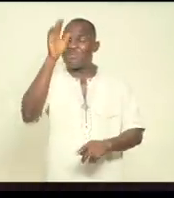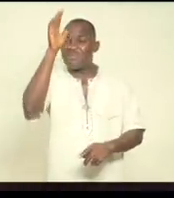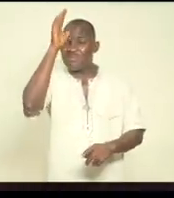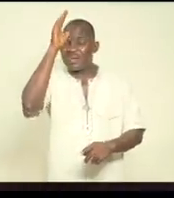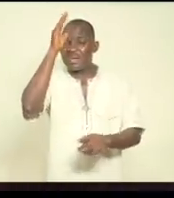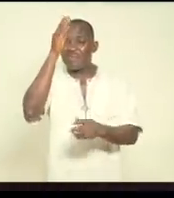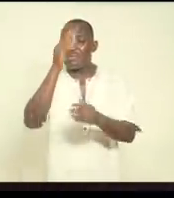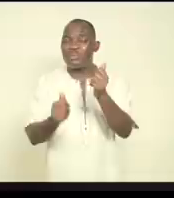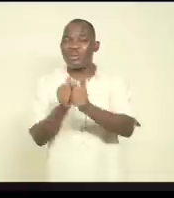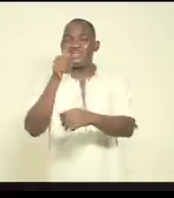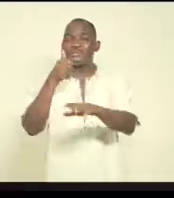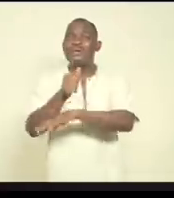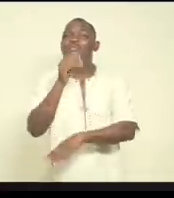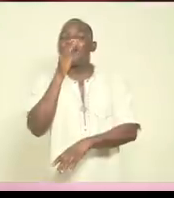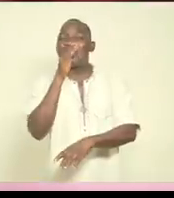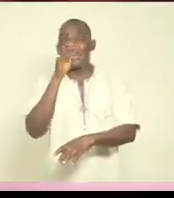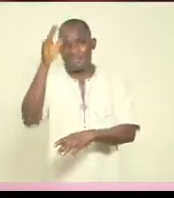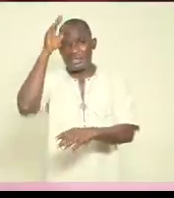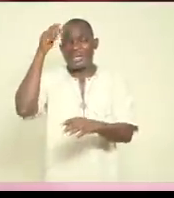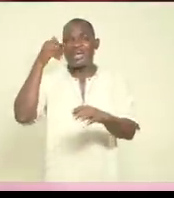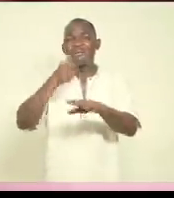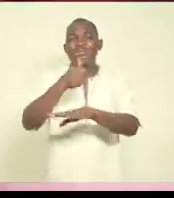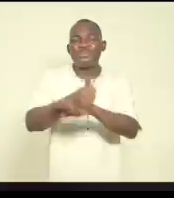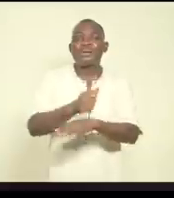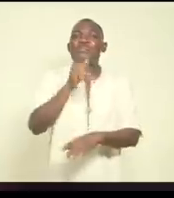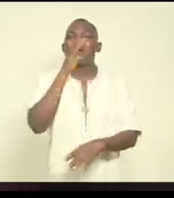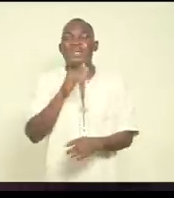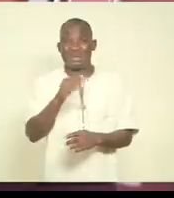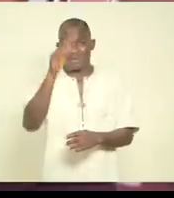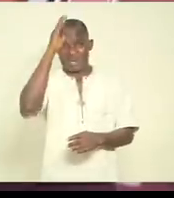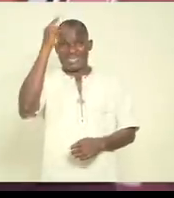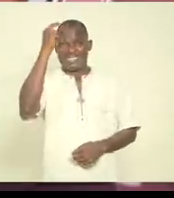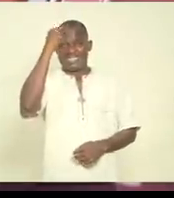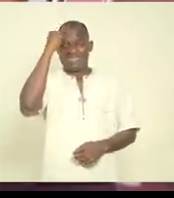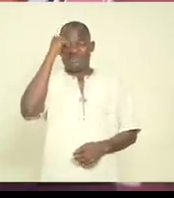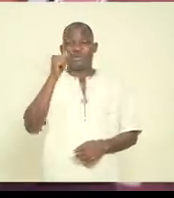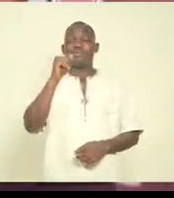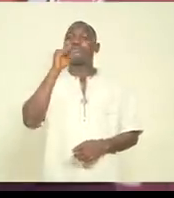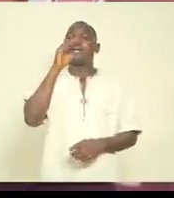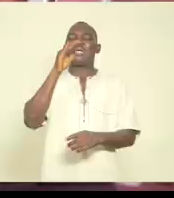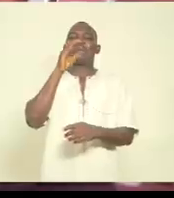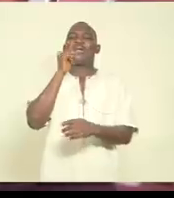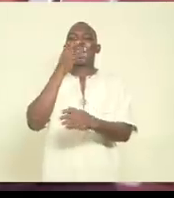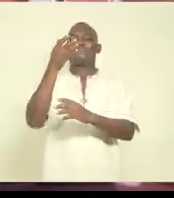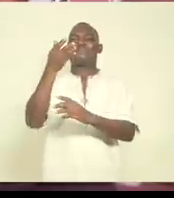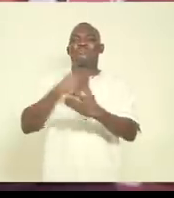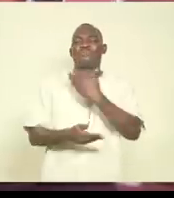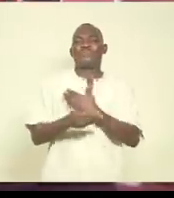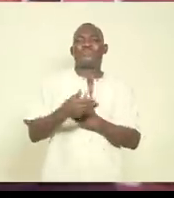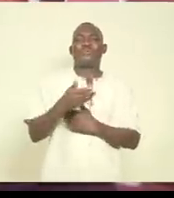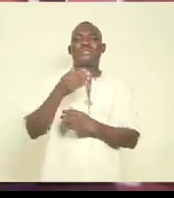mother for abusing their child, and a mother who thinks that just because she's been on a 9-month mission